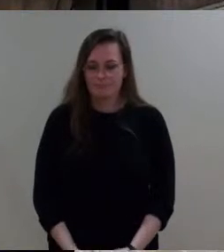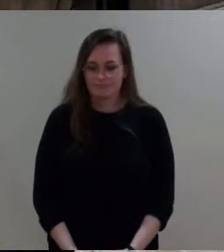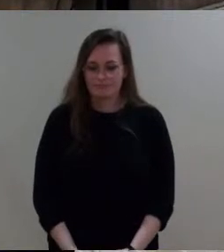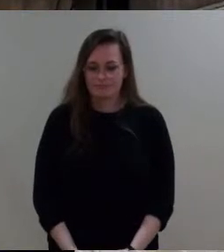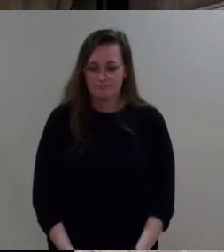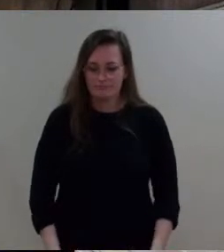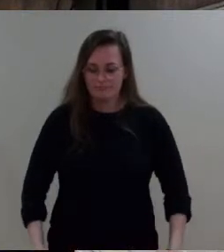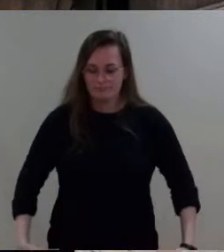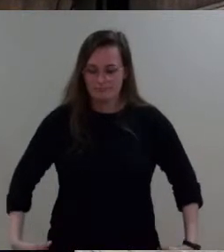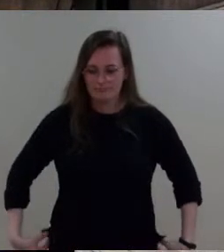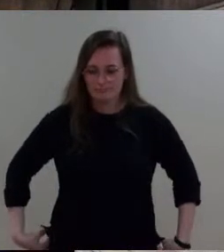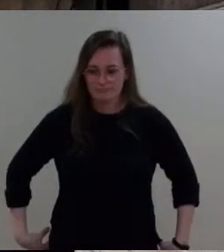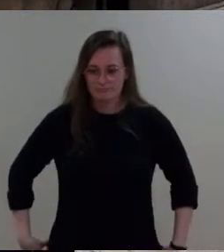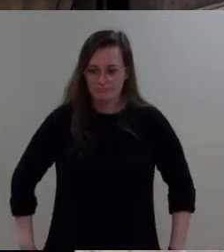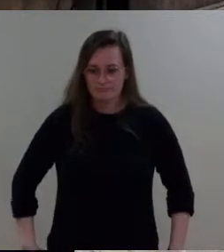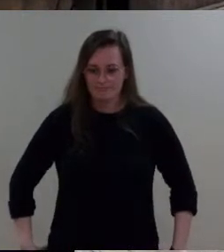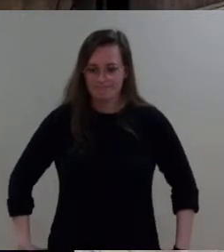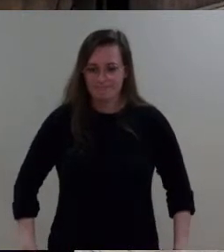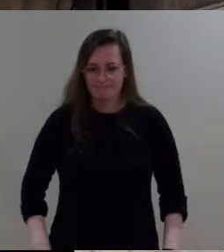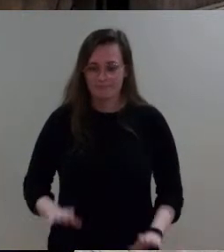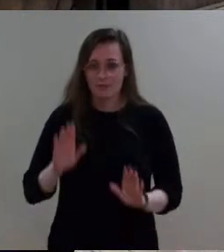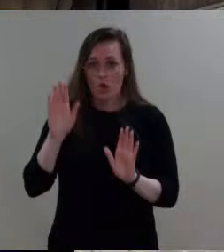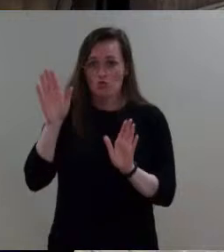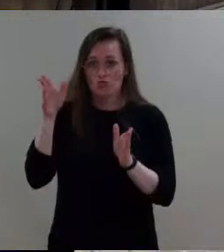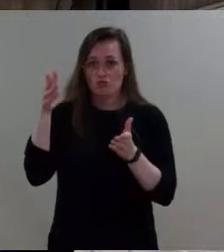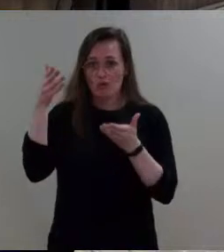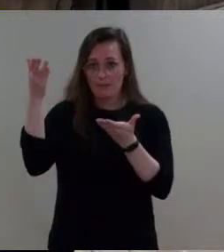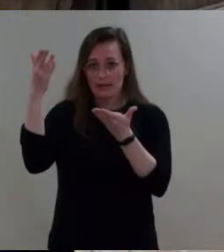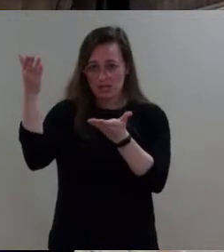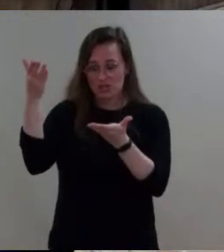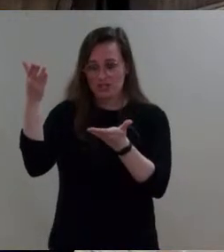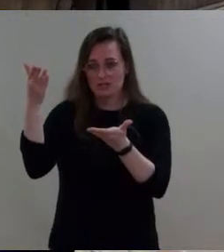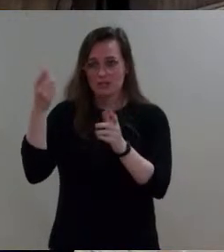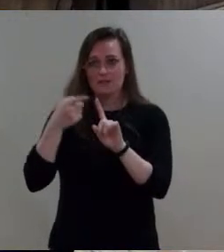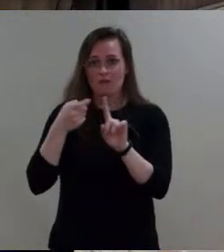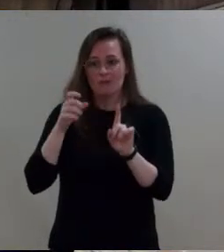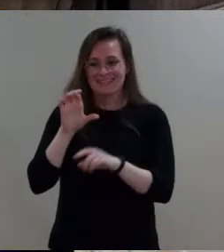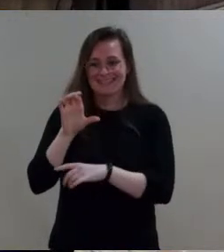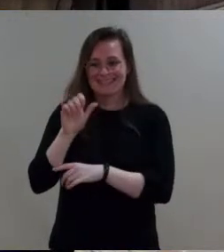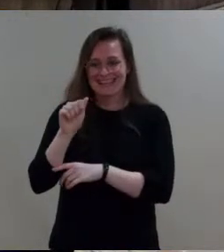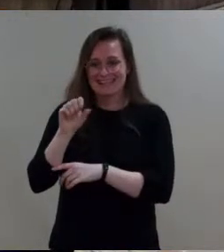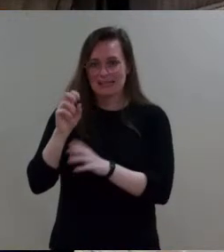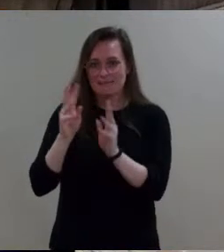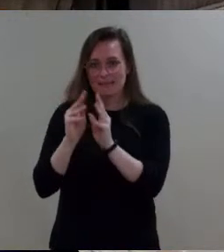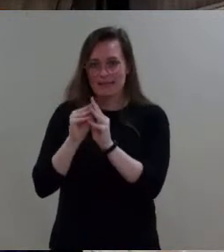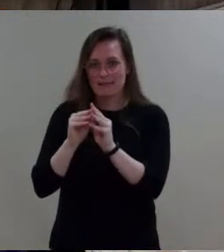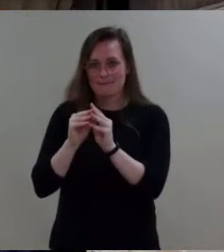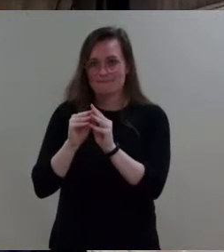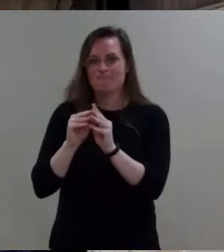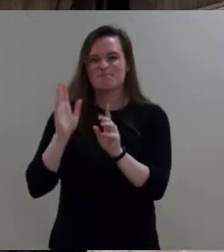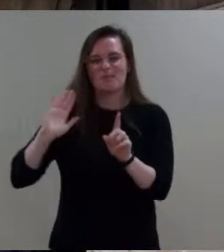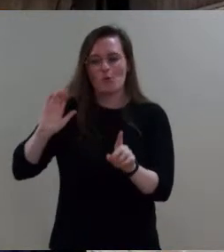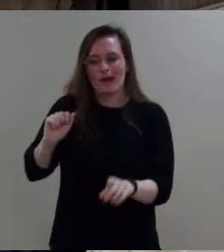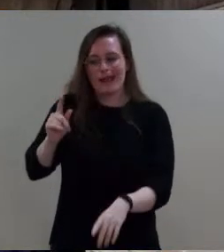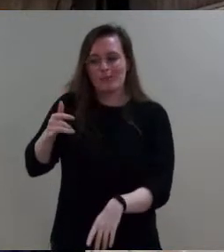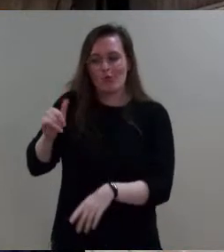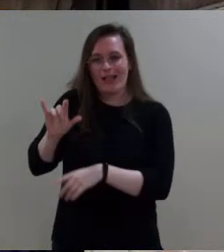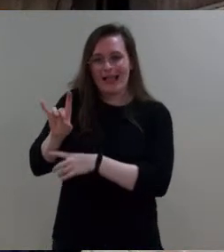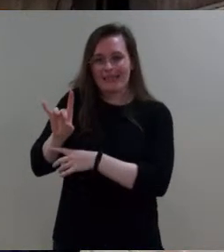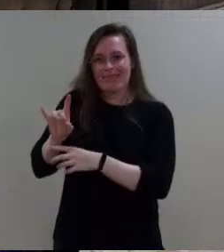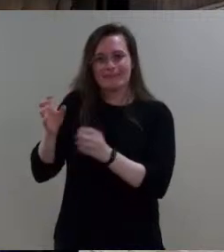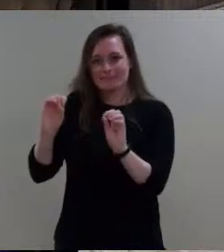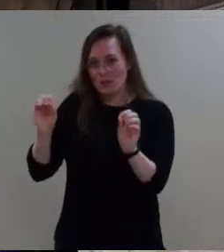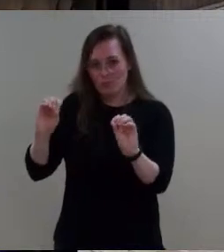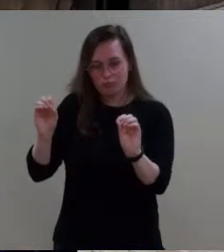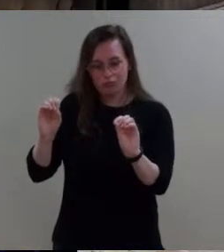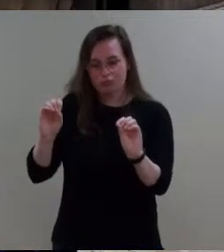We have no recommendations arising from the CAC meeting held on the 8th of April, so that moves